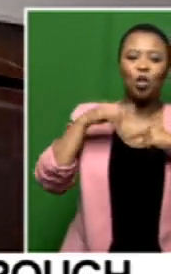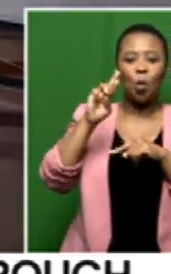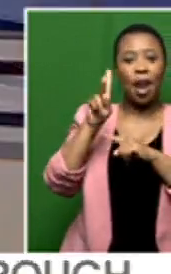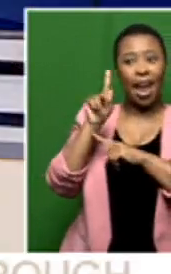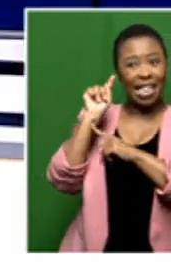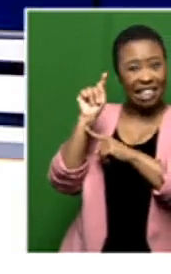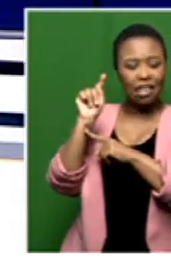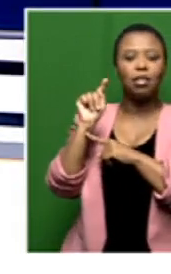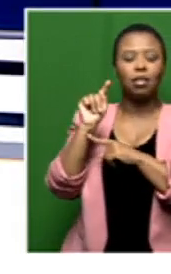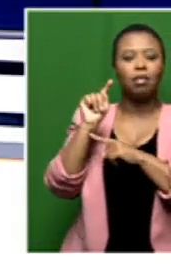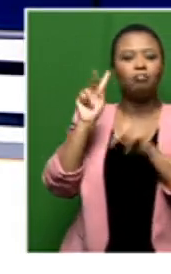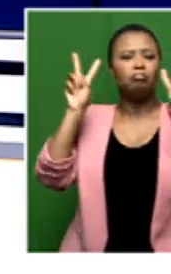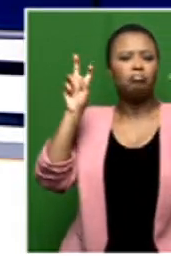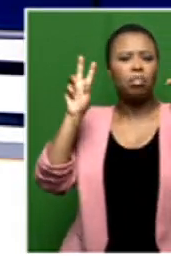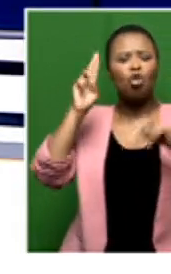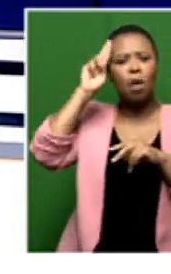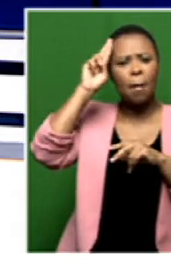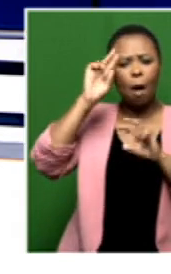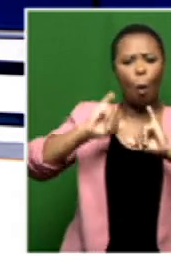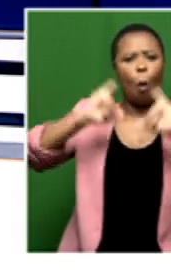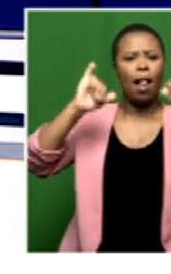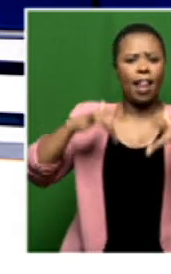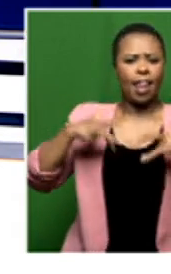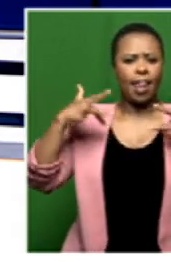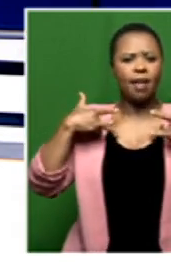Kingdom, that's Remembering Wildlife founder Margot